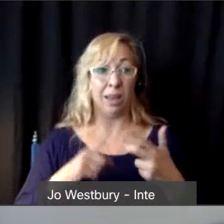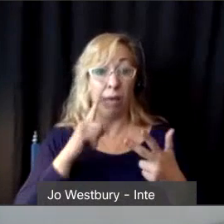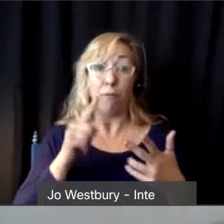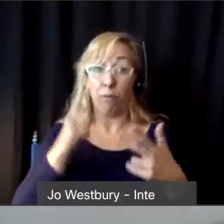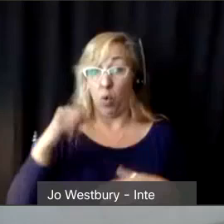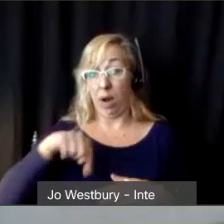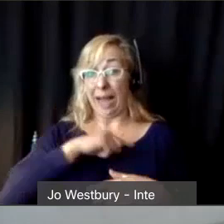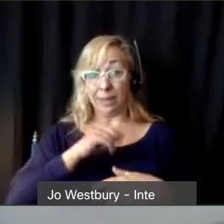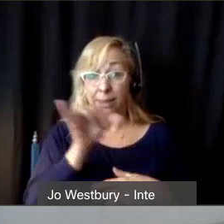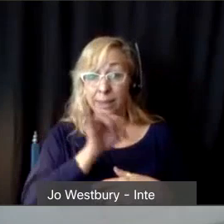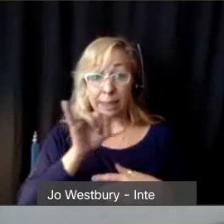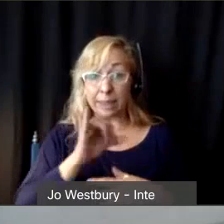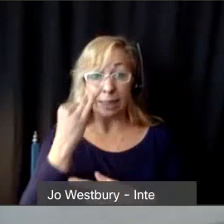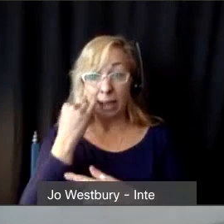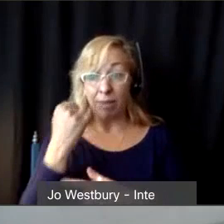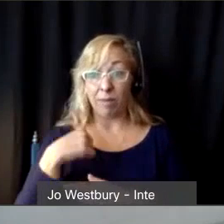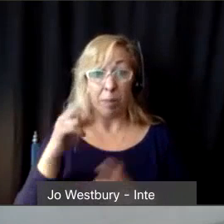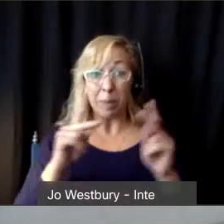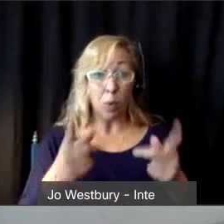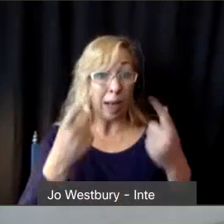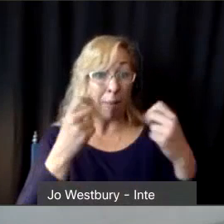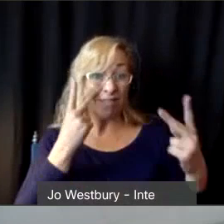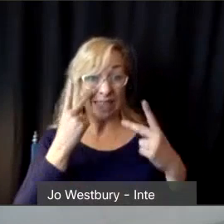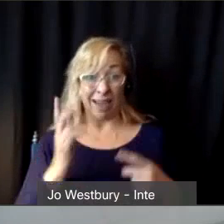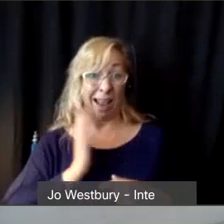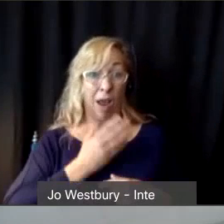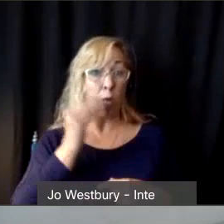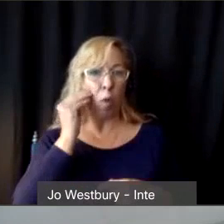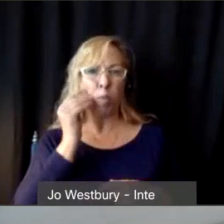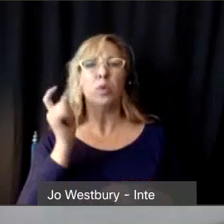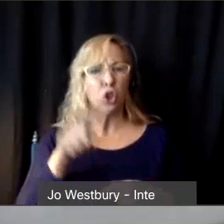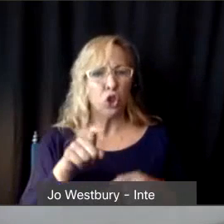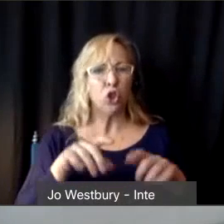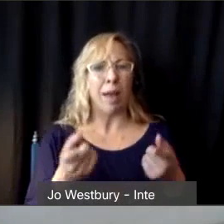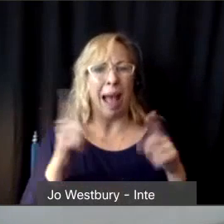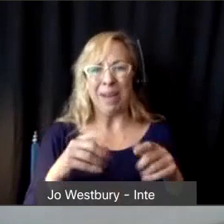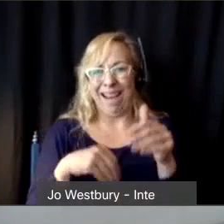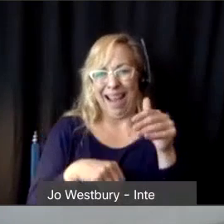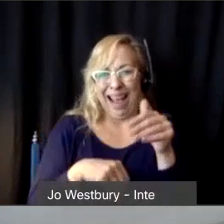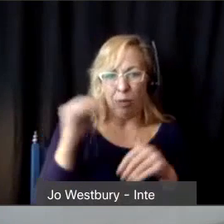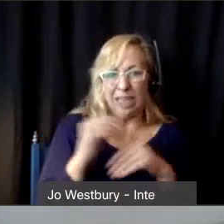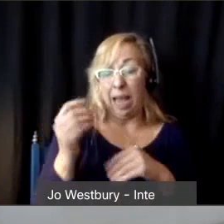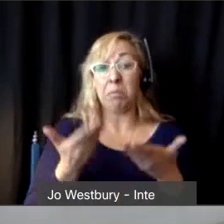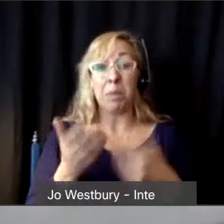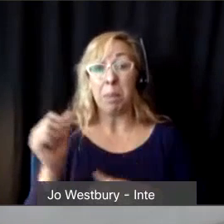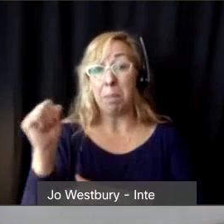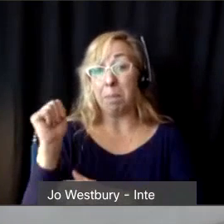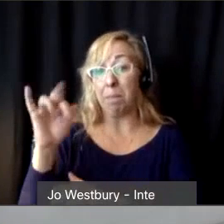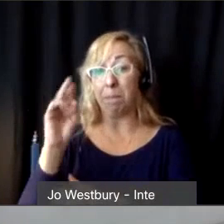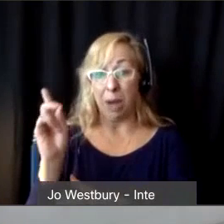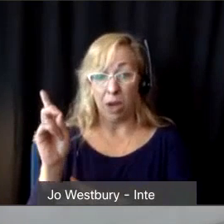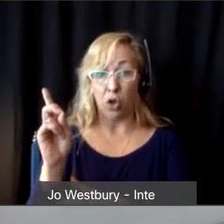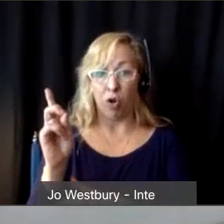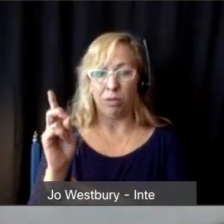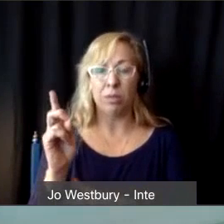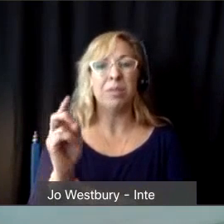us, if we have people over to the house, we should have them in the backyard as opposed to, or, in some